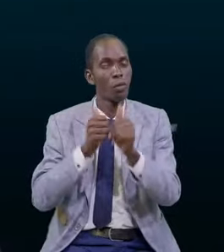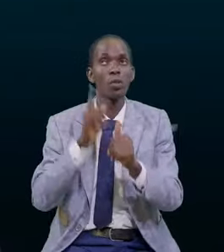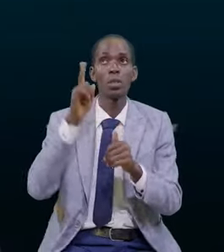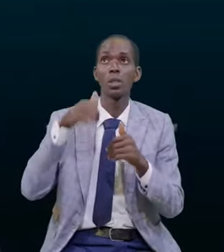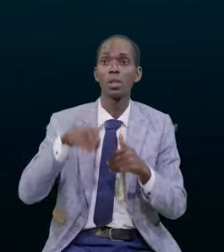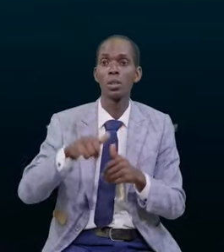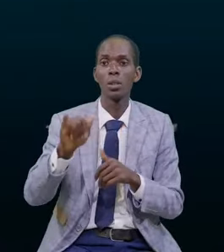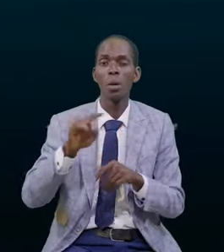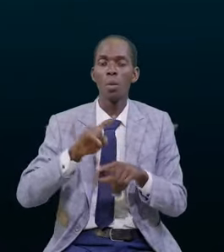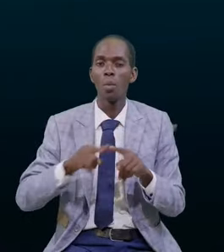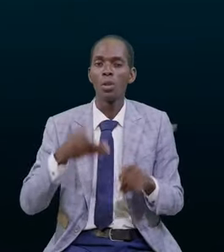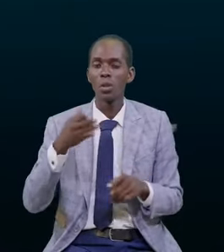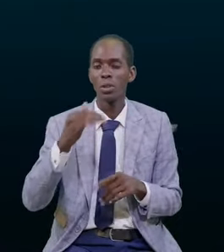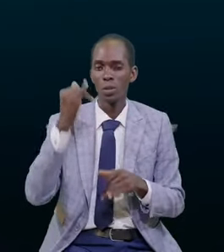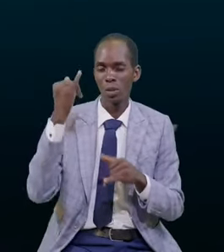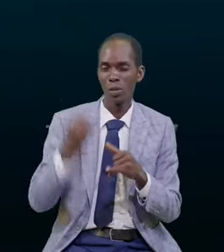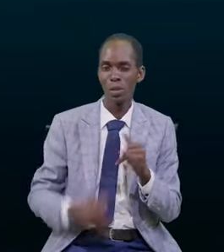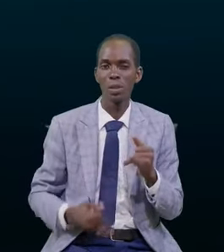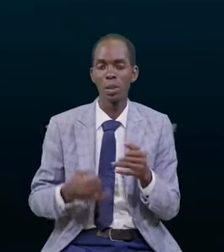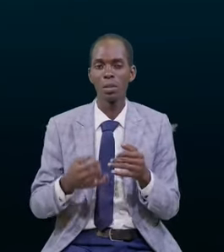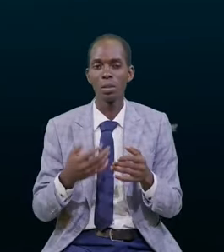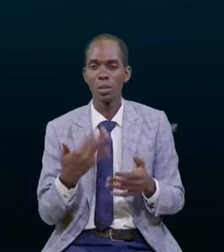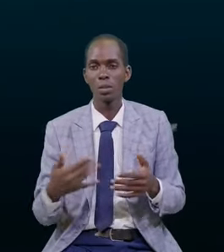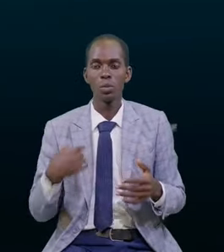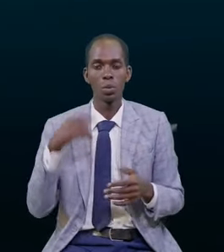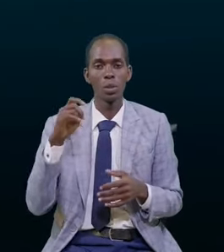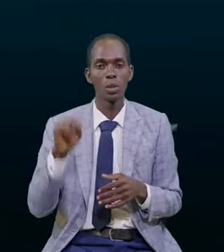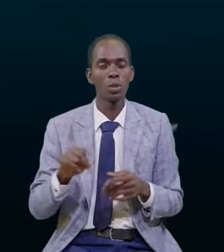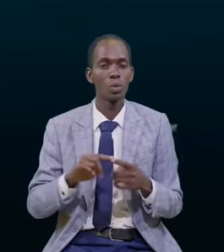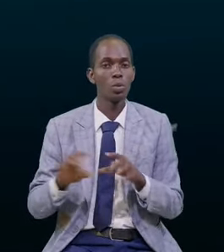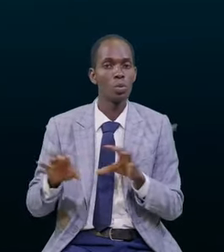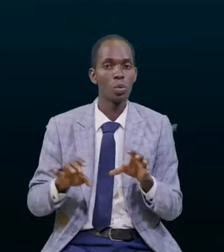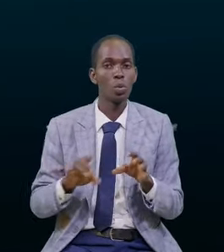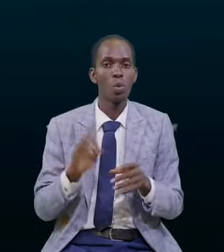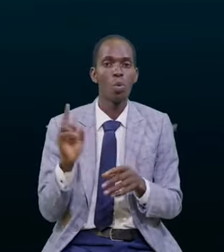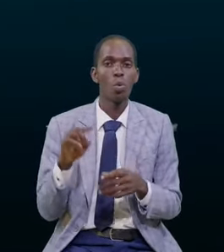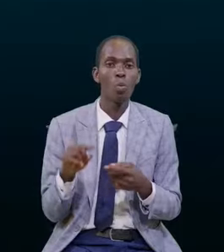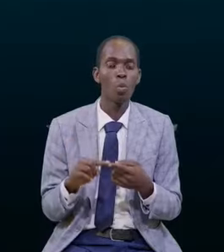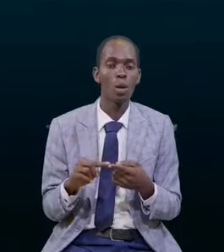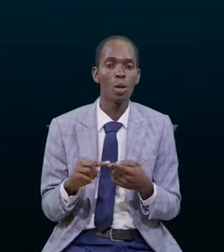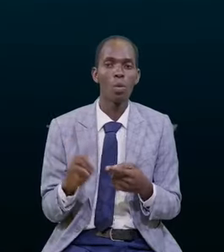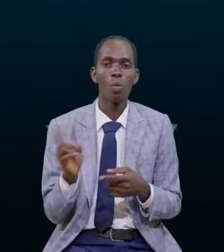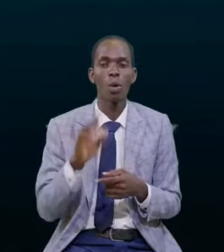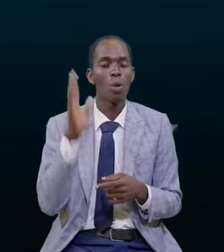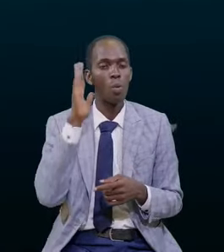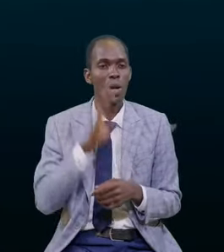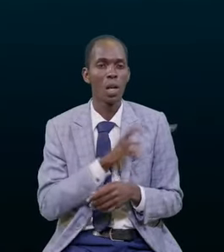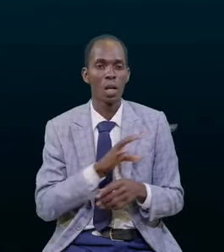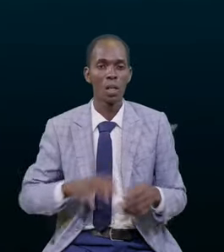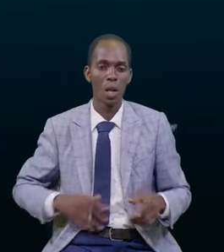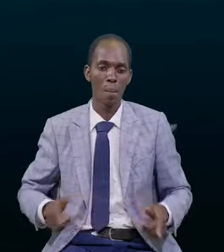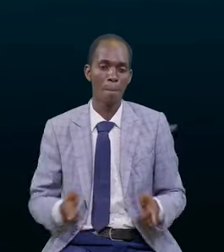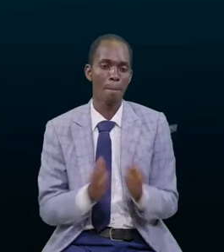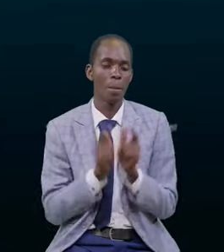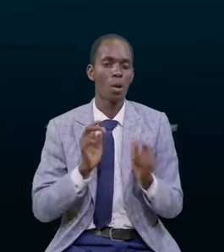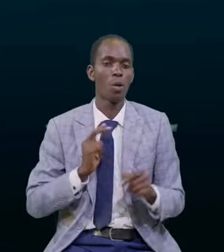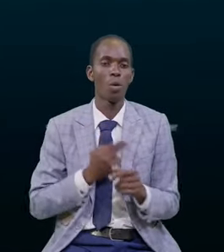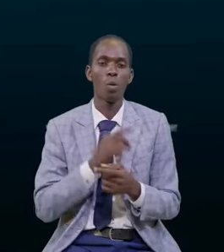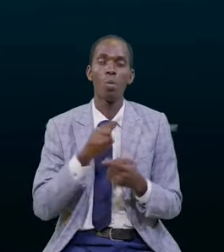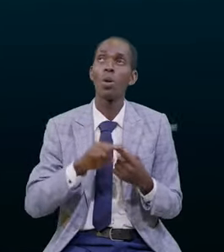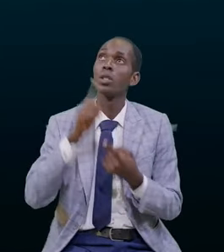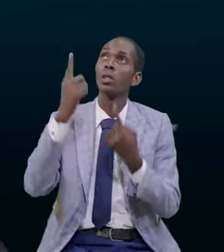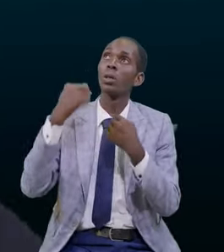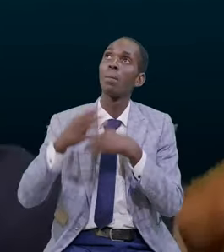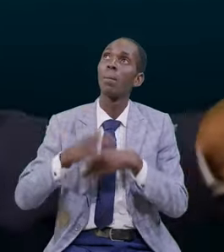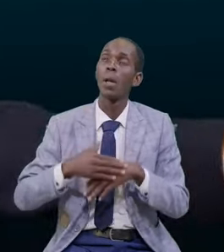our Salvation where Christ will meet us when he comes back or where de will meet us are we going to be the dead